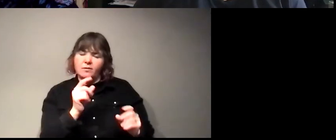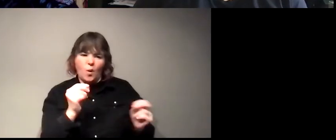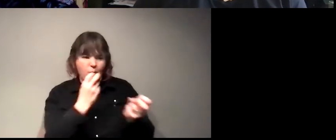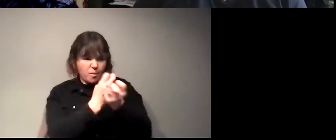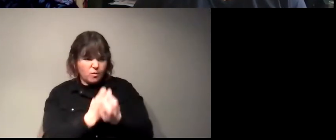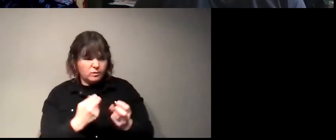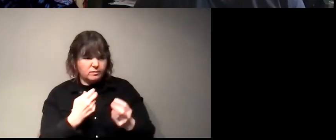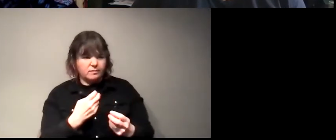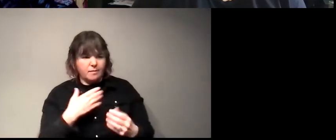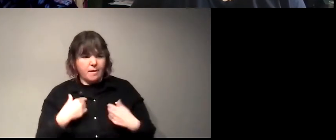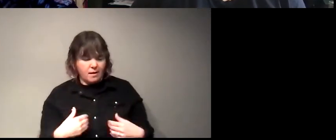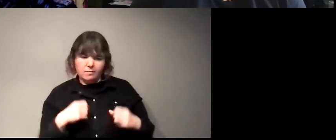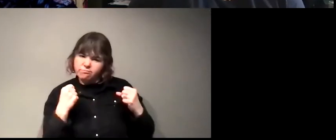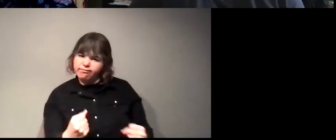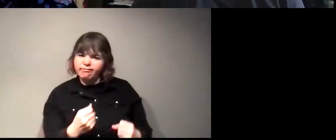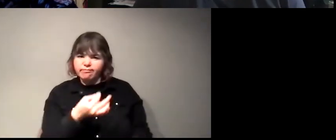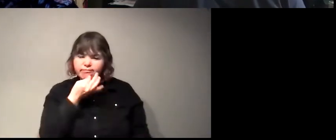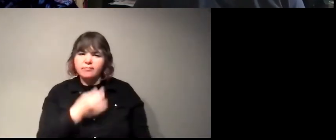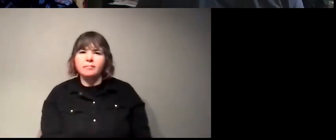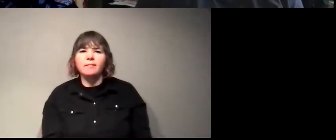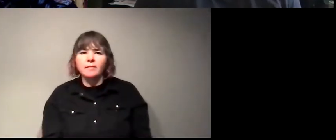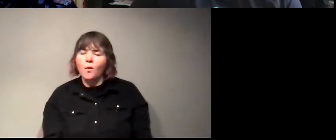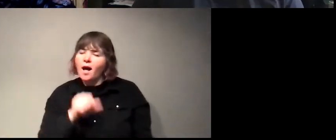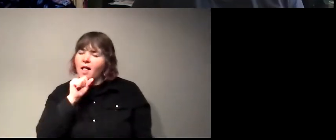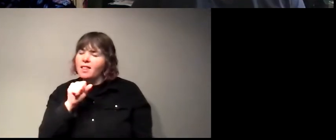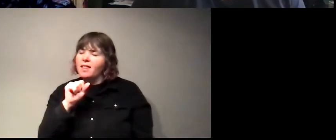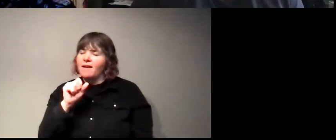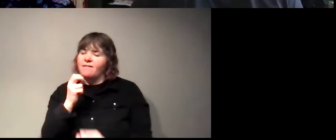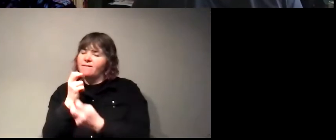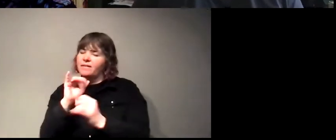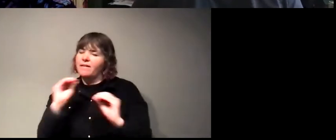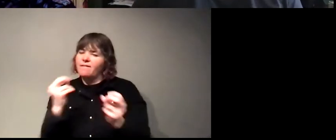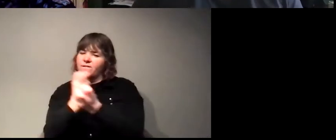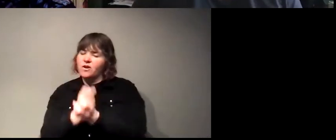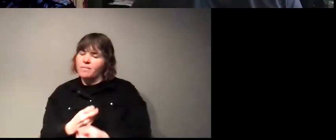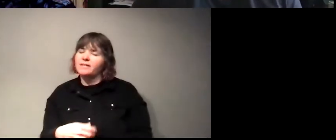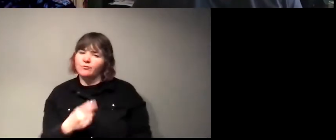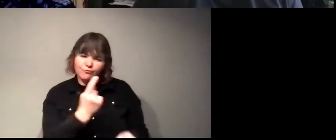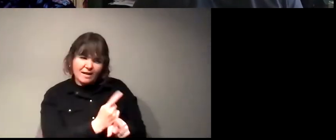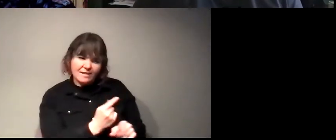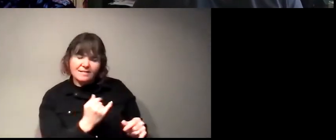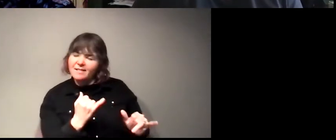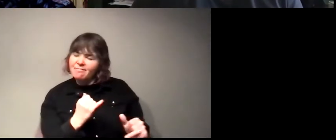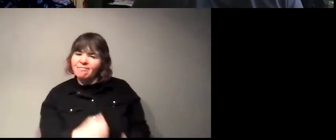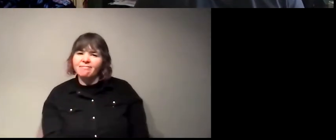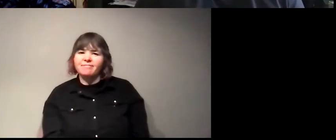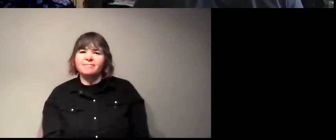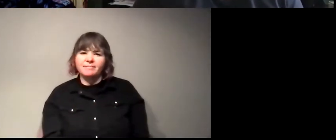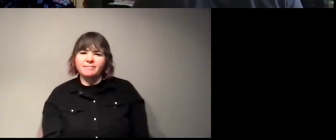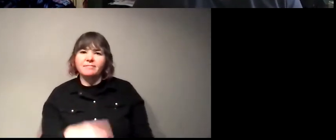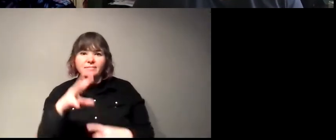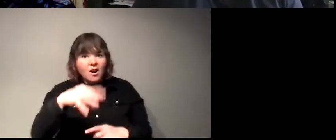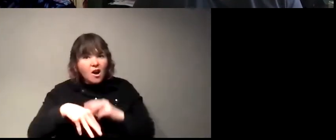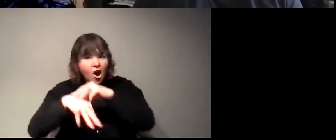body. Very Yeah. cool. Yeah. 11 vertebrates in this household. So right? Oh, man. Great.